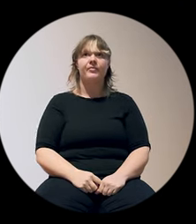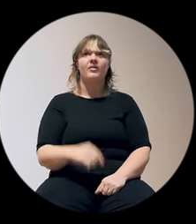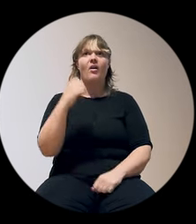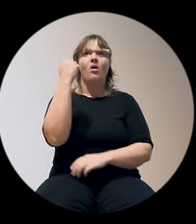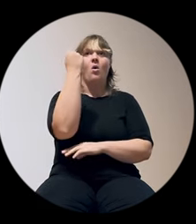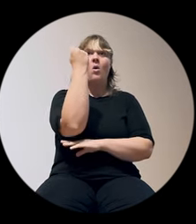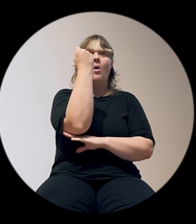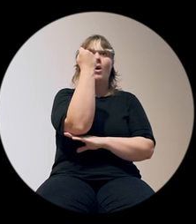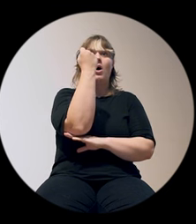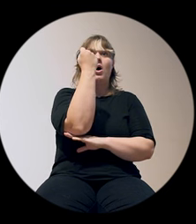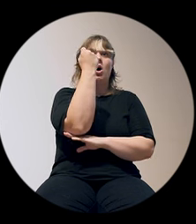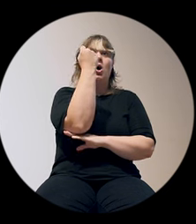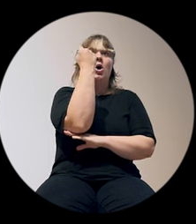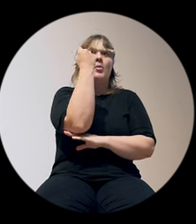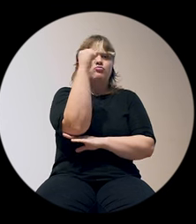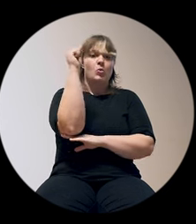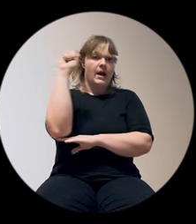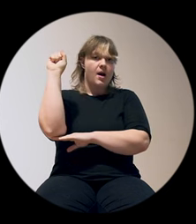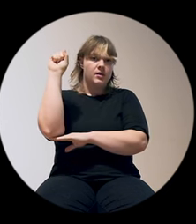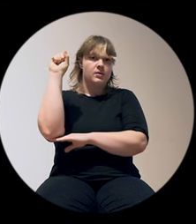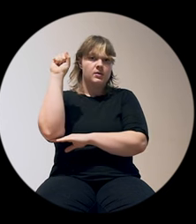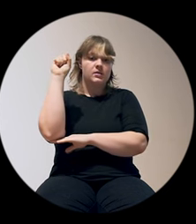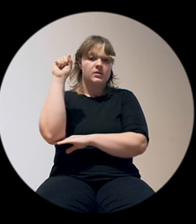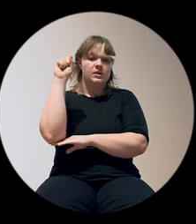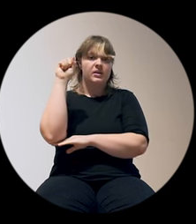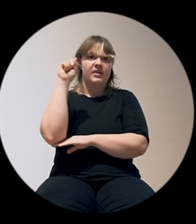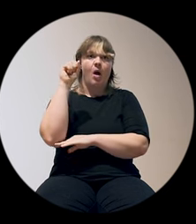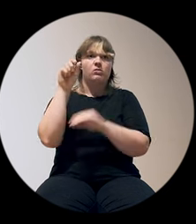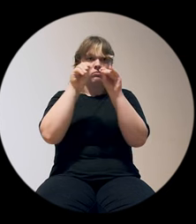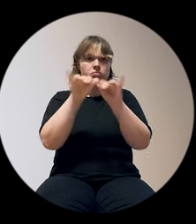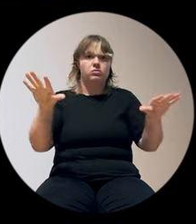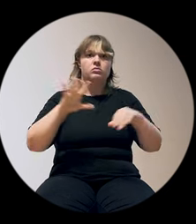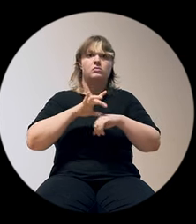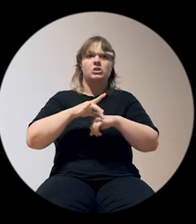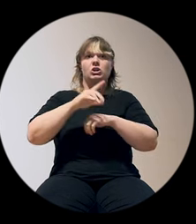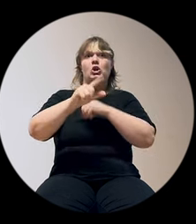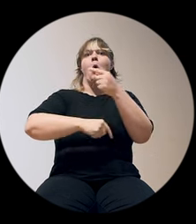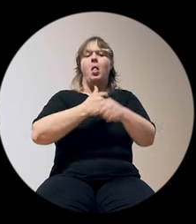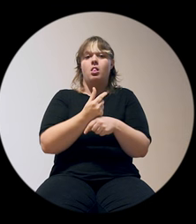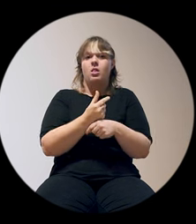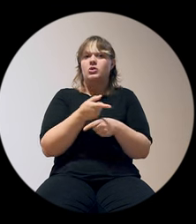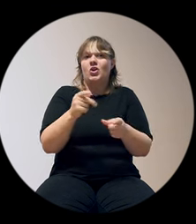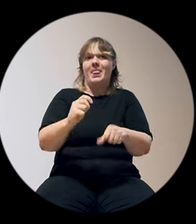Protests that were actually going global at the time, I suppose, and